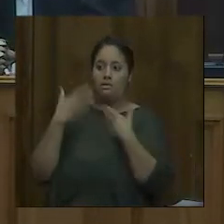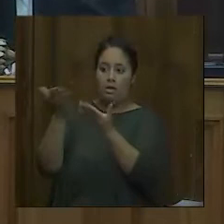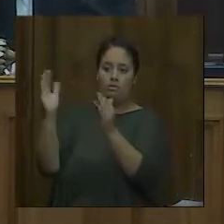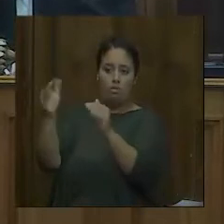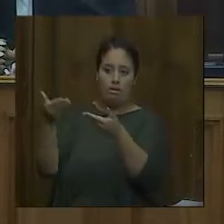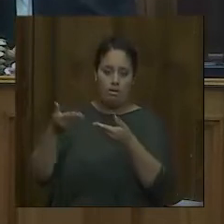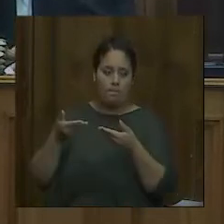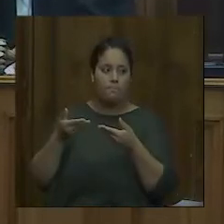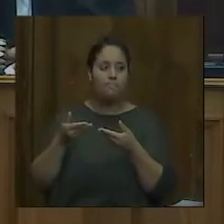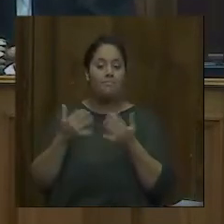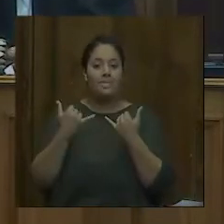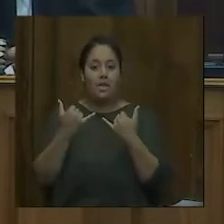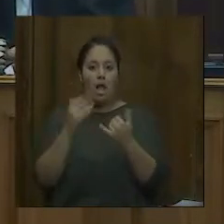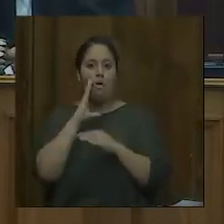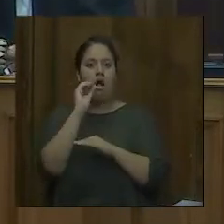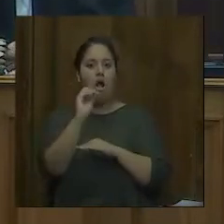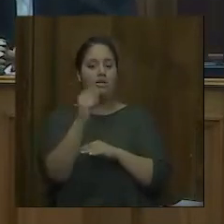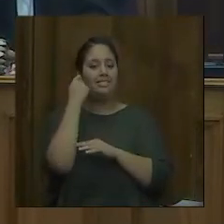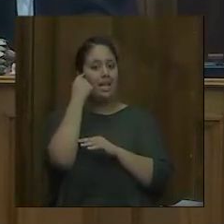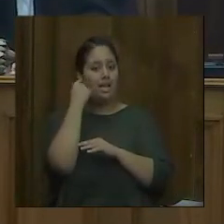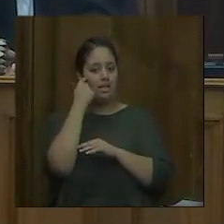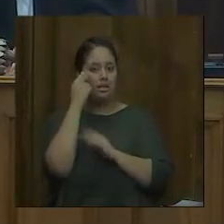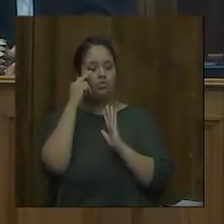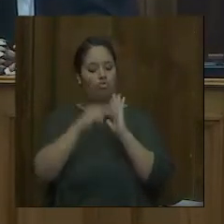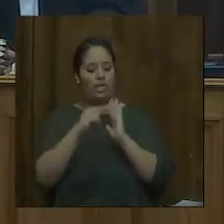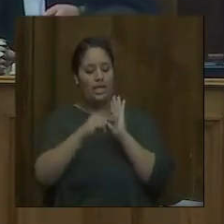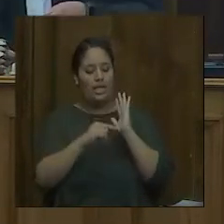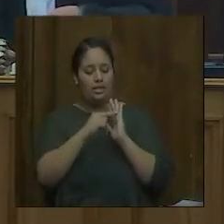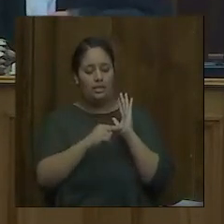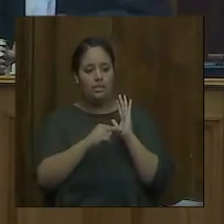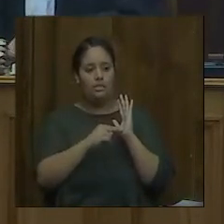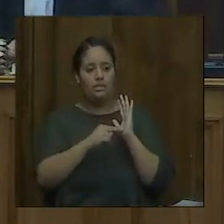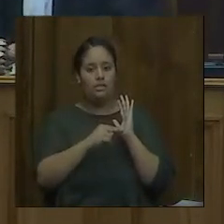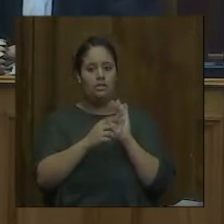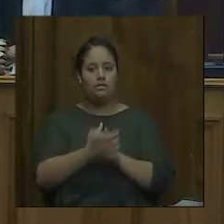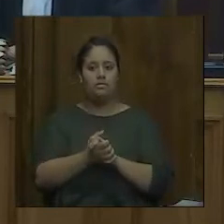welcome. I now ask the Secretary to read